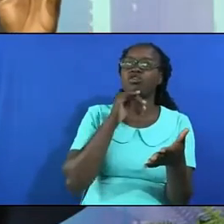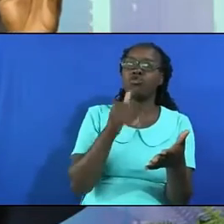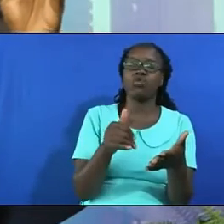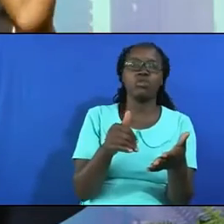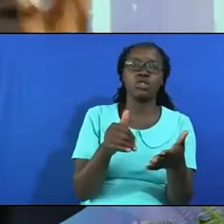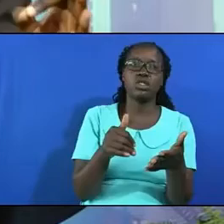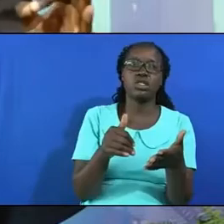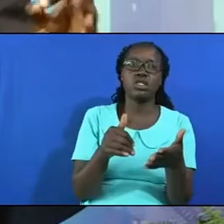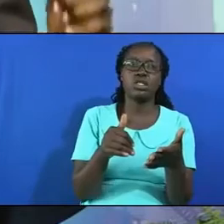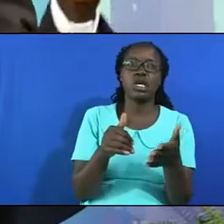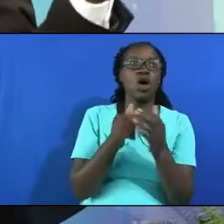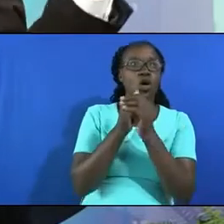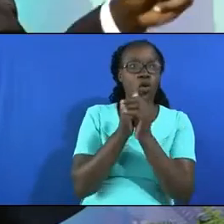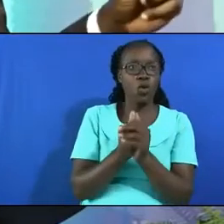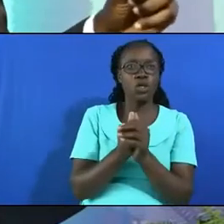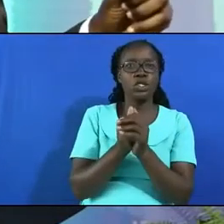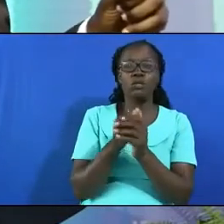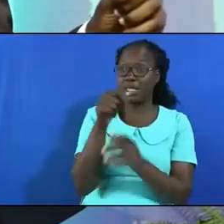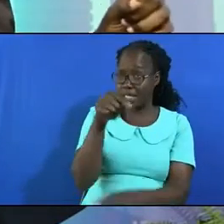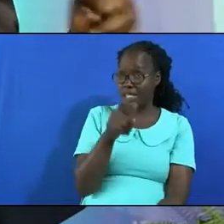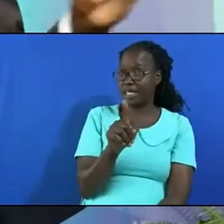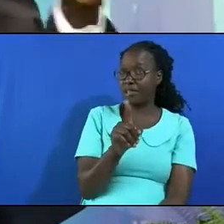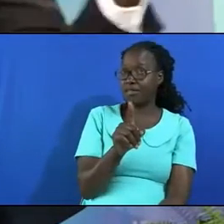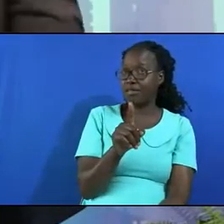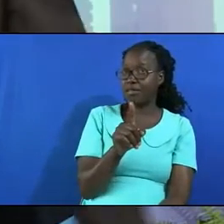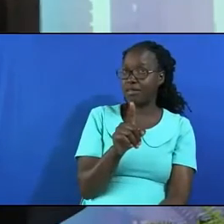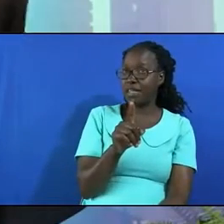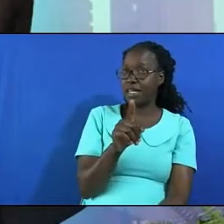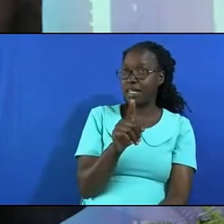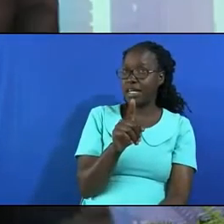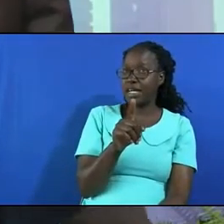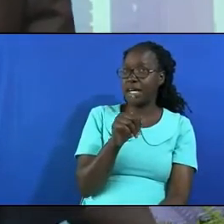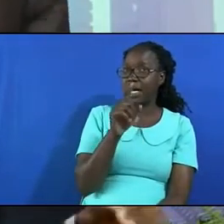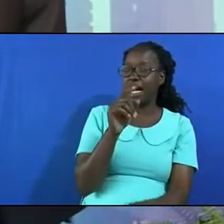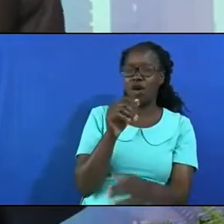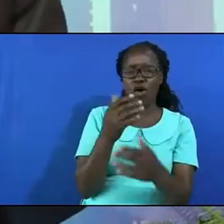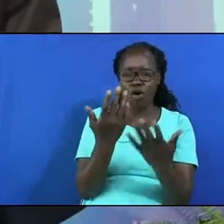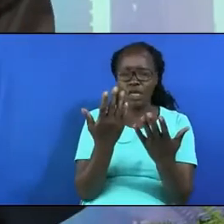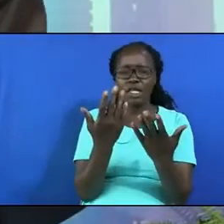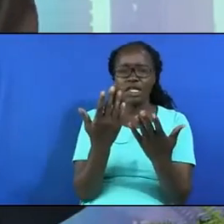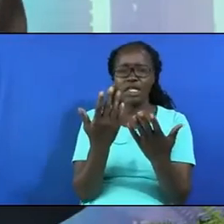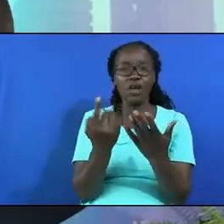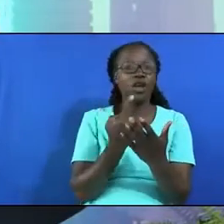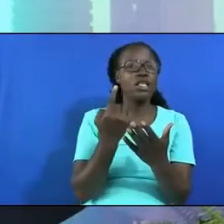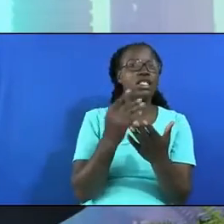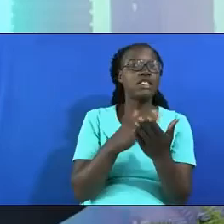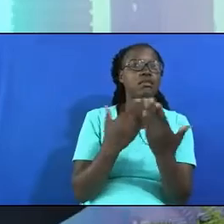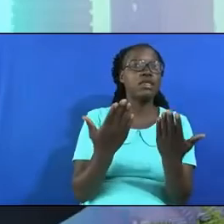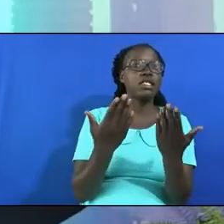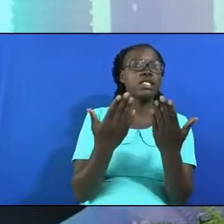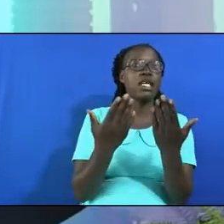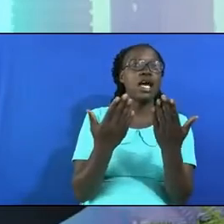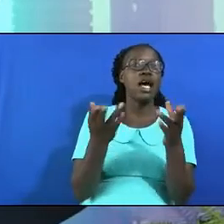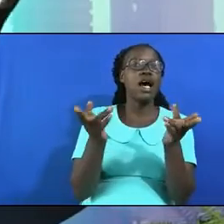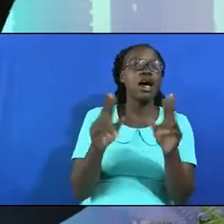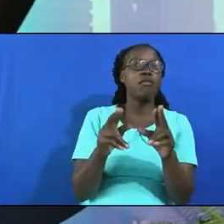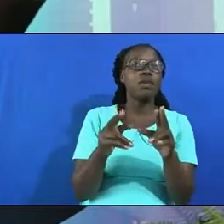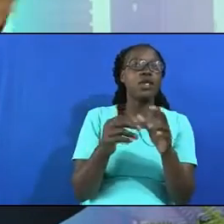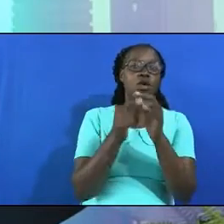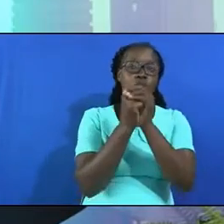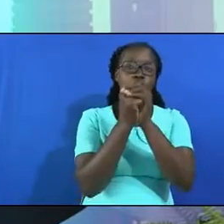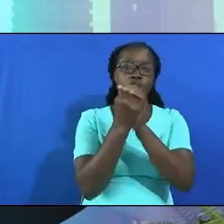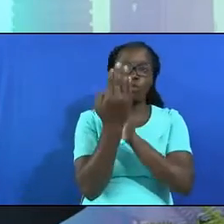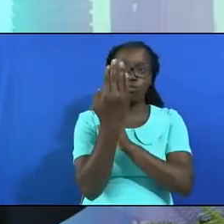not worship in itself unless certain things happen. Worship has got